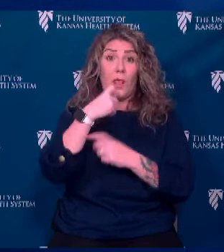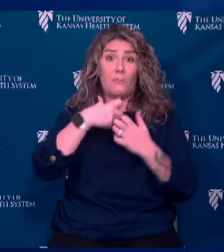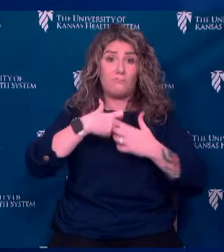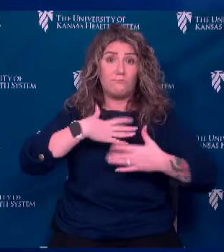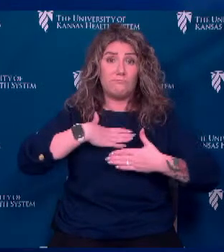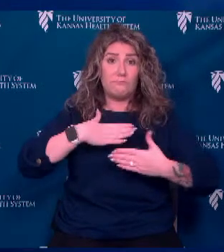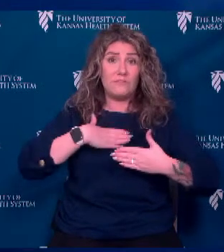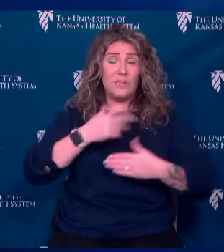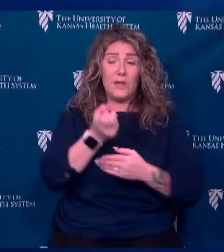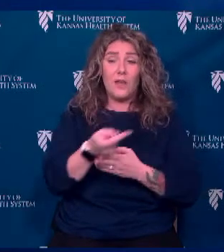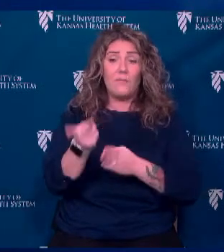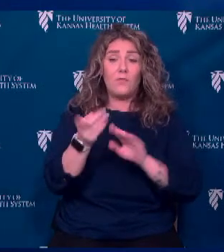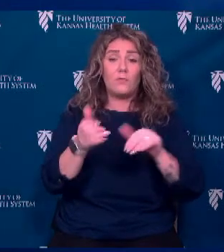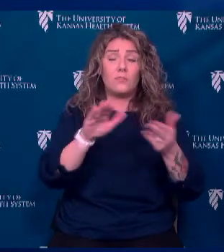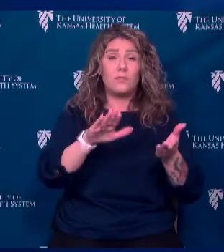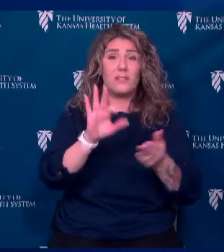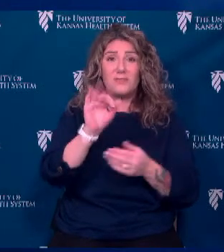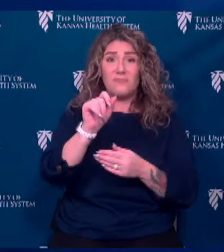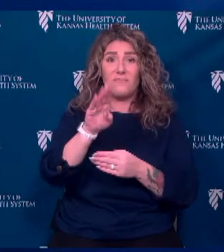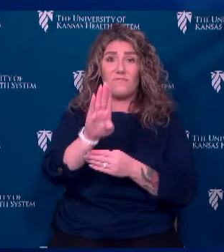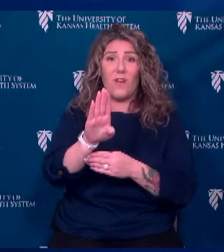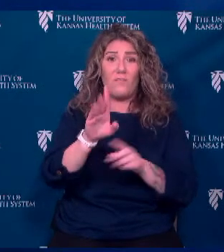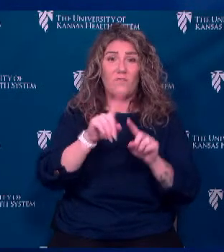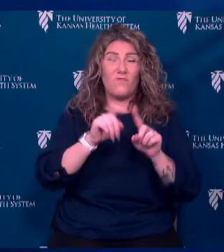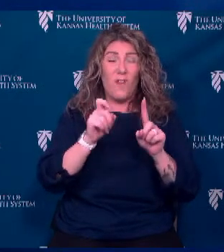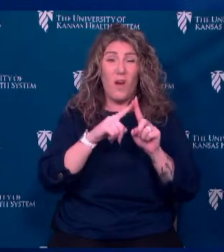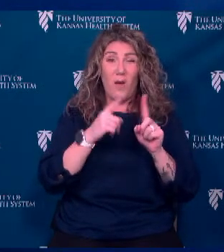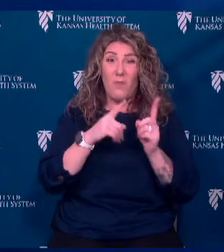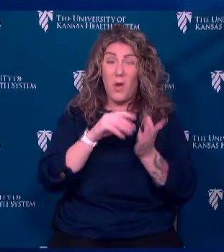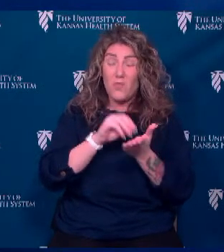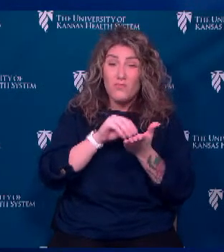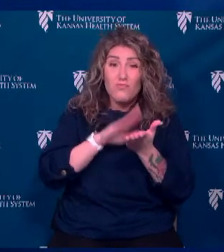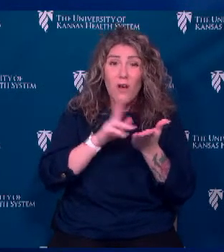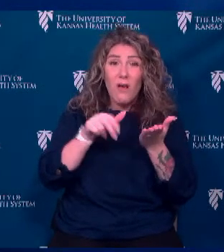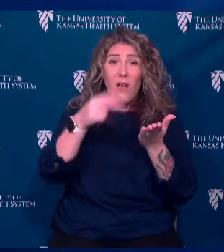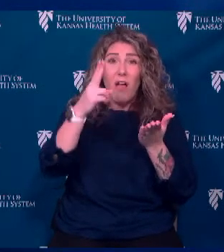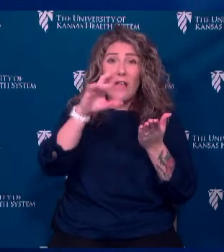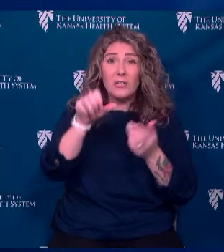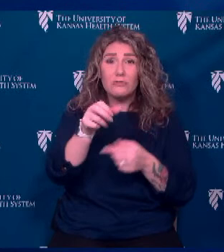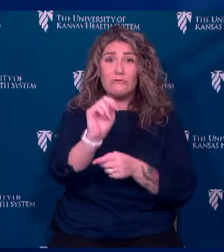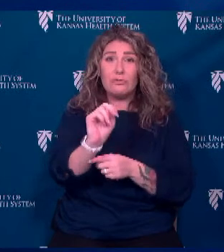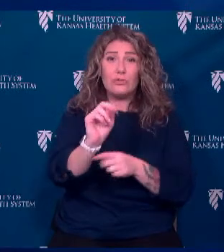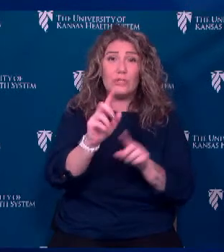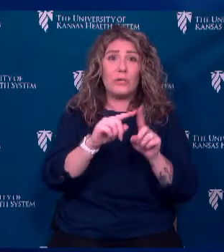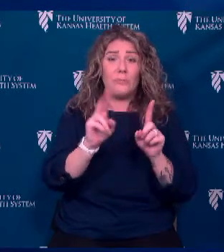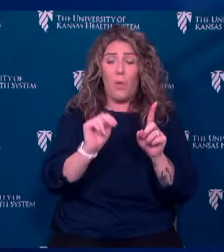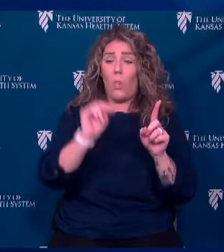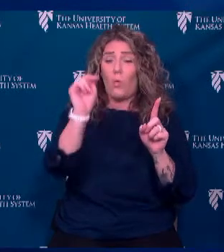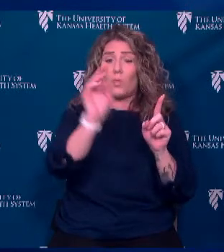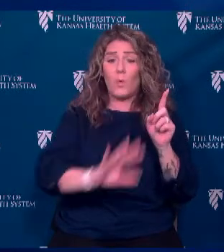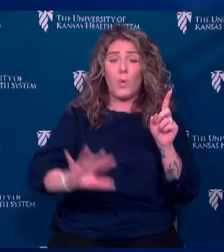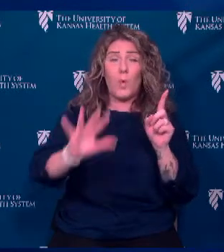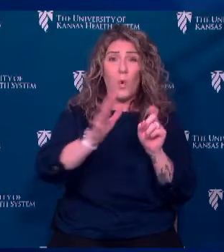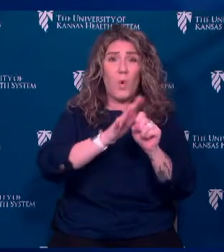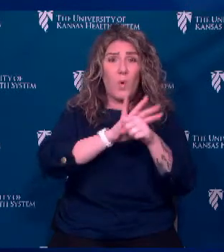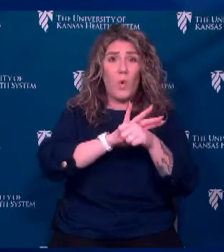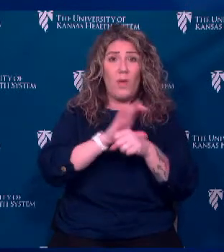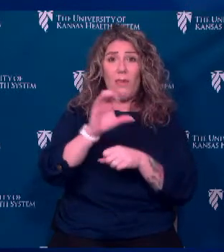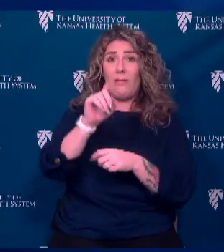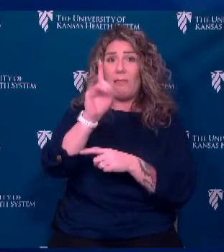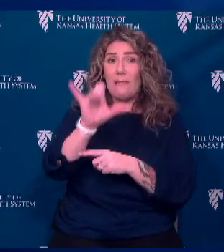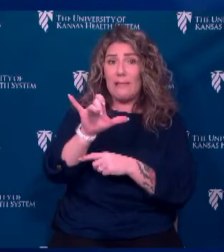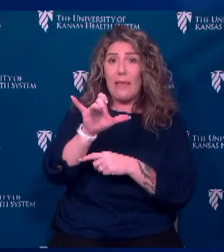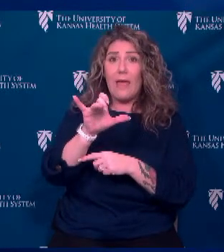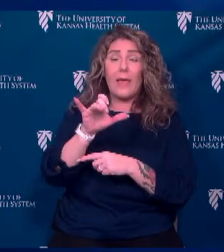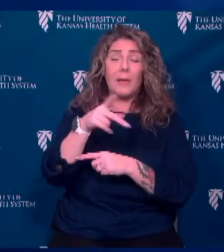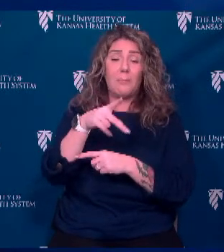had fewer COVID deaths so far in February, down from a record high in January. However, the Northland incidence of COVID in both Clay and